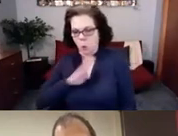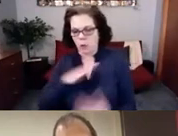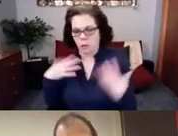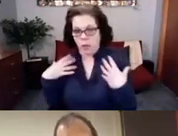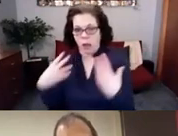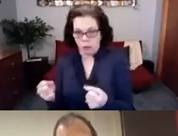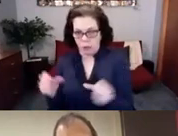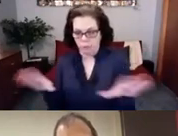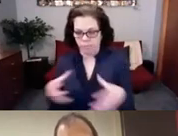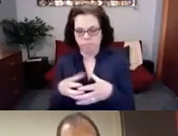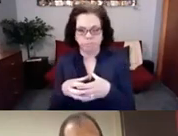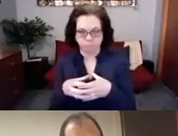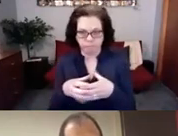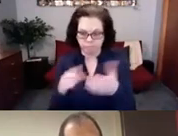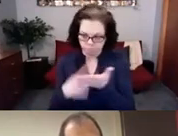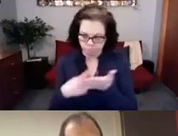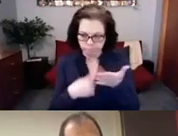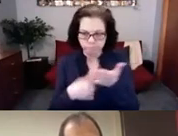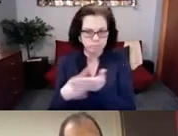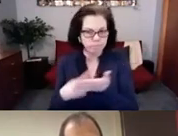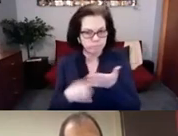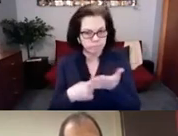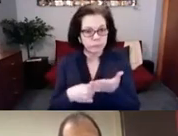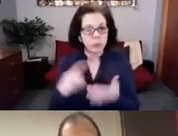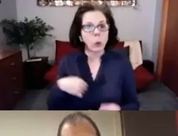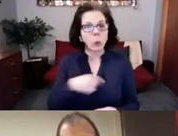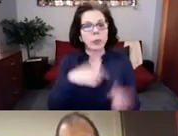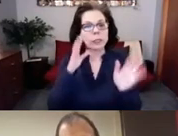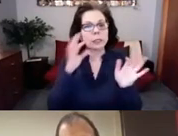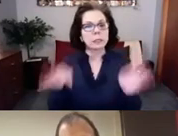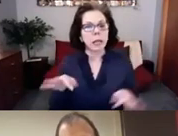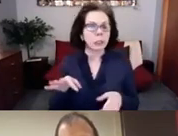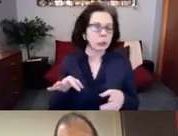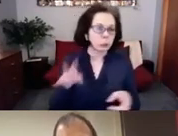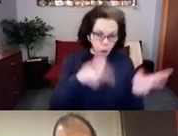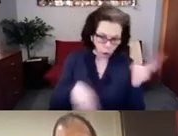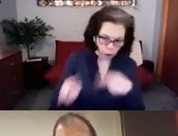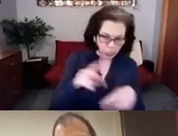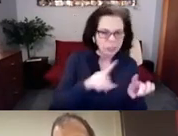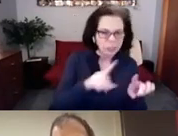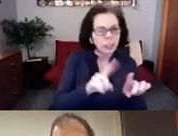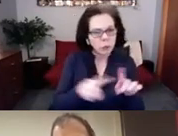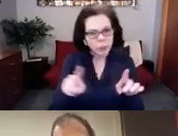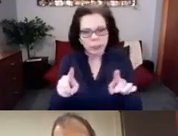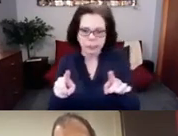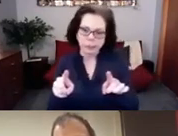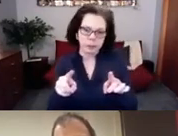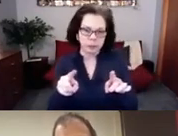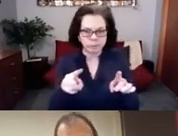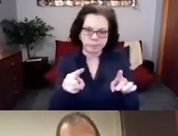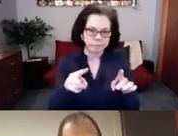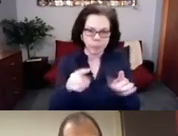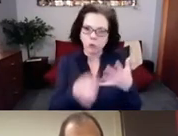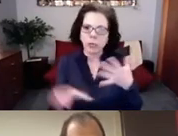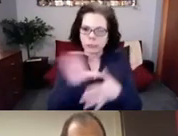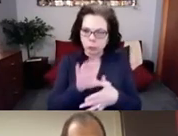meeting, the Lowell School Committee voted to look at a number of factors in deciding when to bring certain amounts of